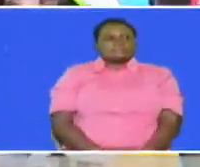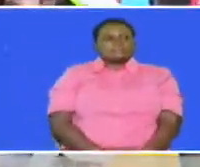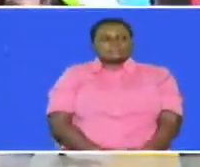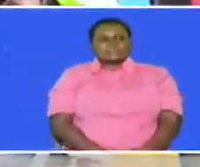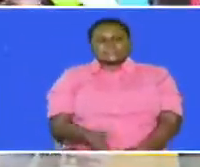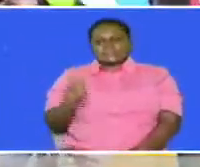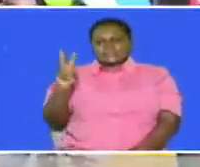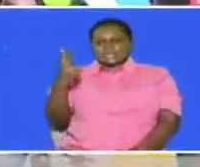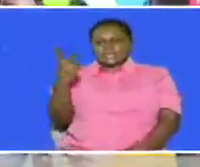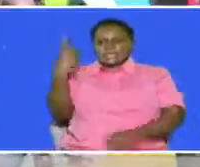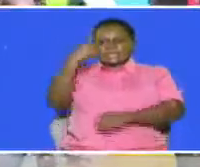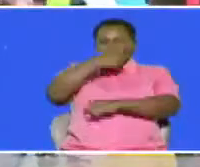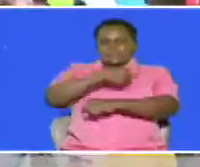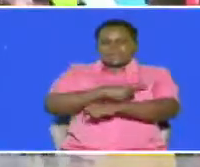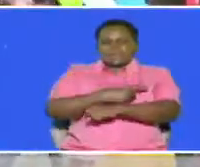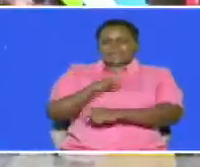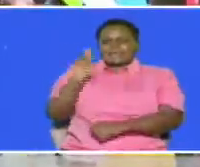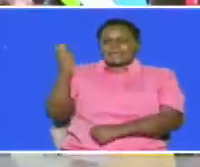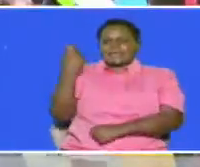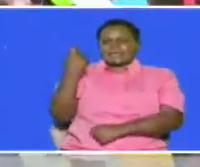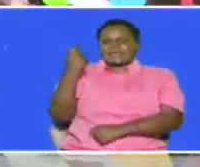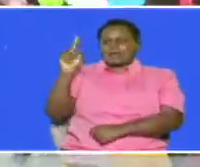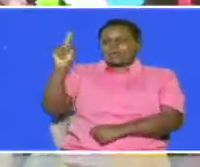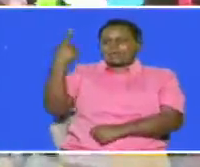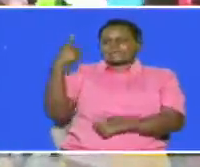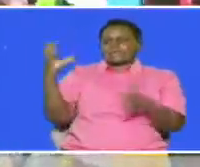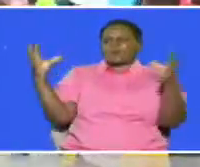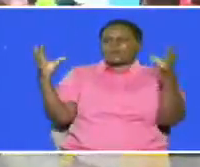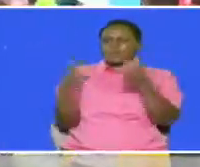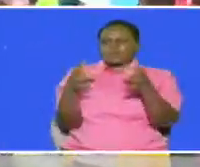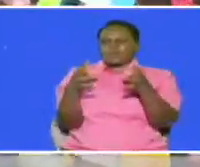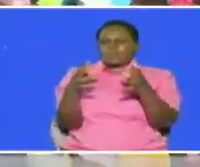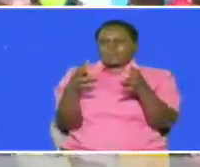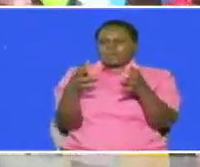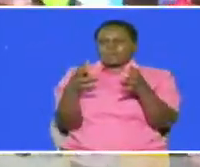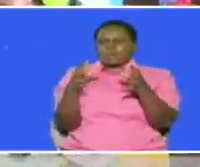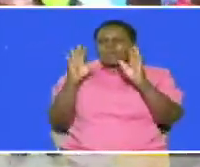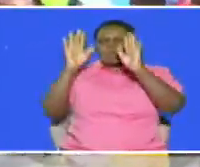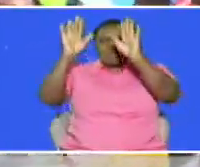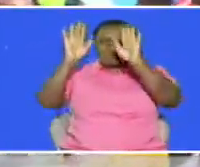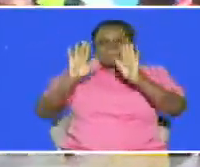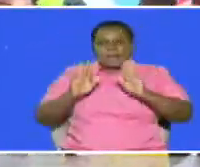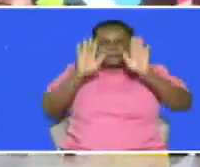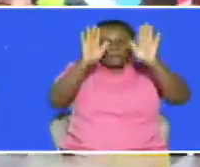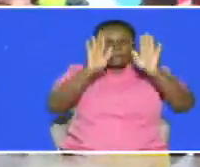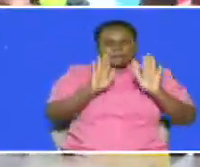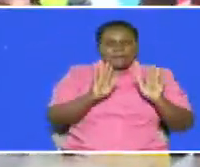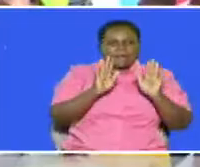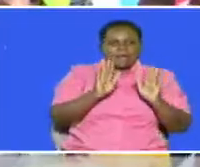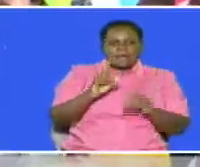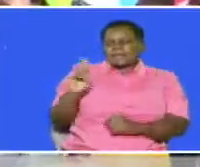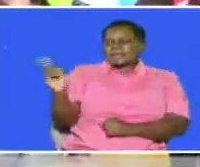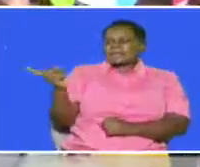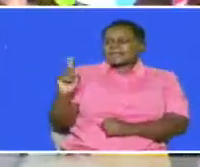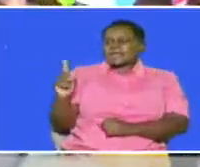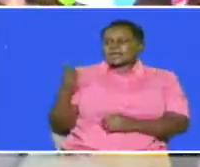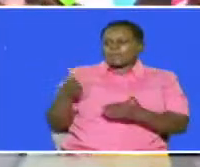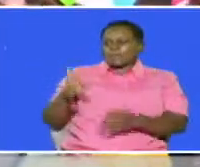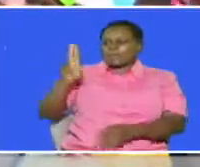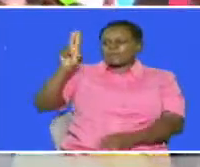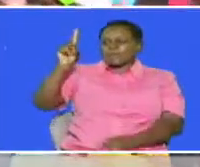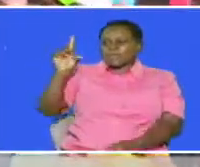For the second day running, the Kenya Kwanza Brigade sought to get a share of the over 2 million votes in the country's capital.